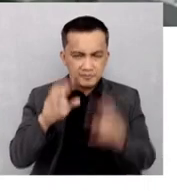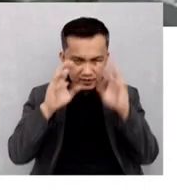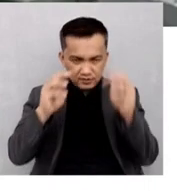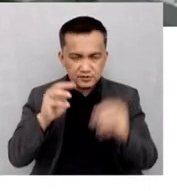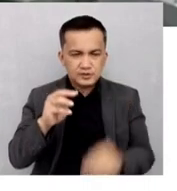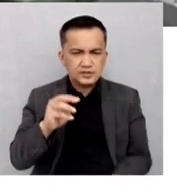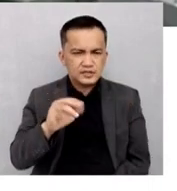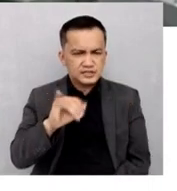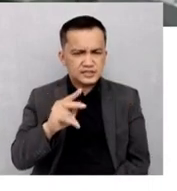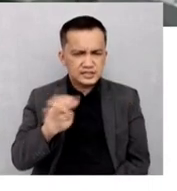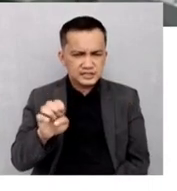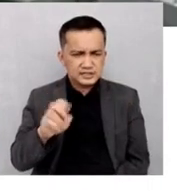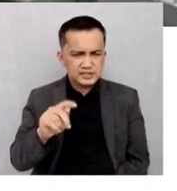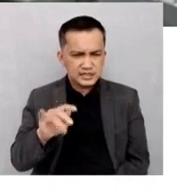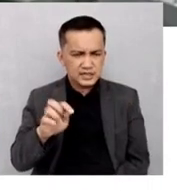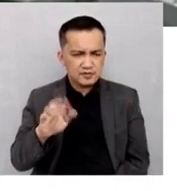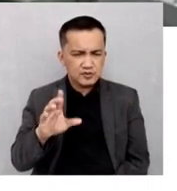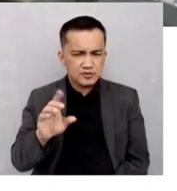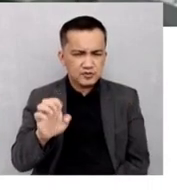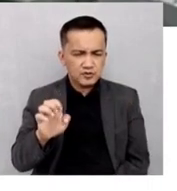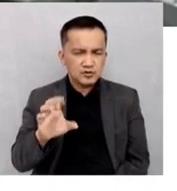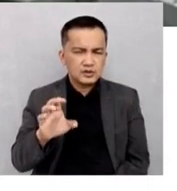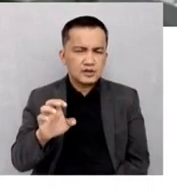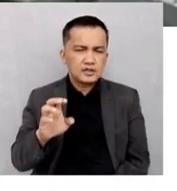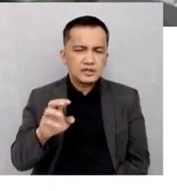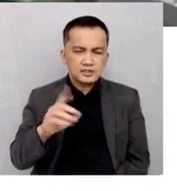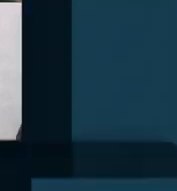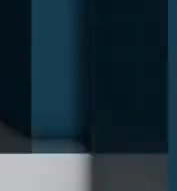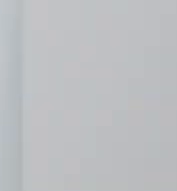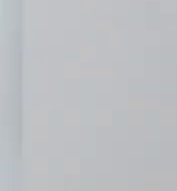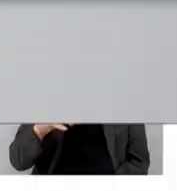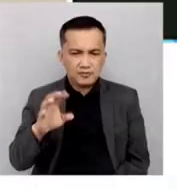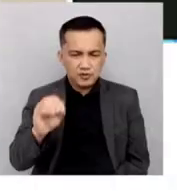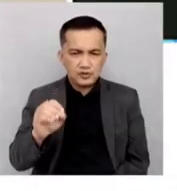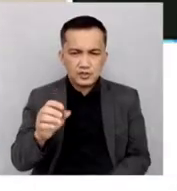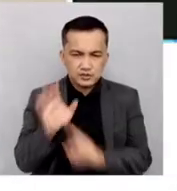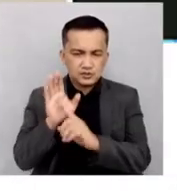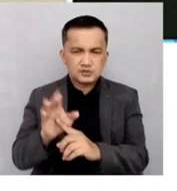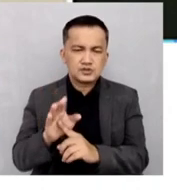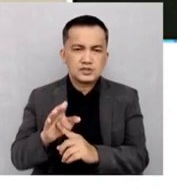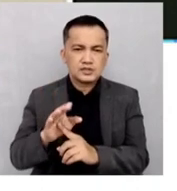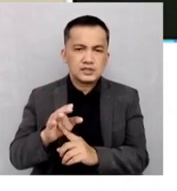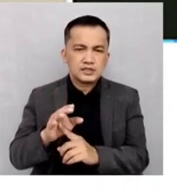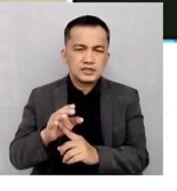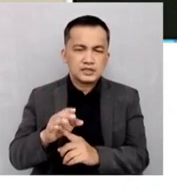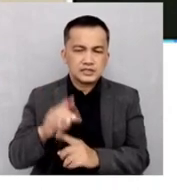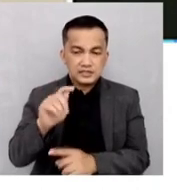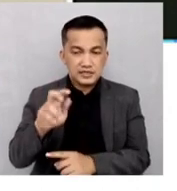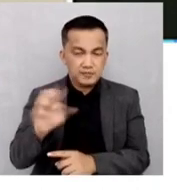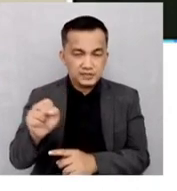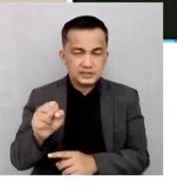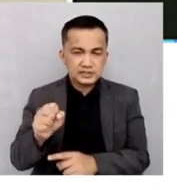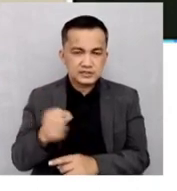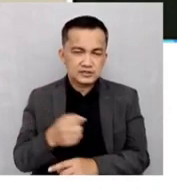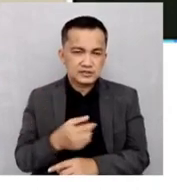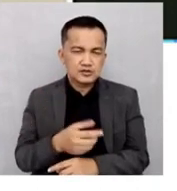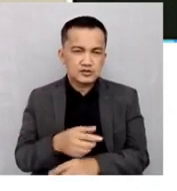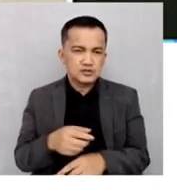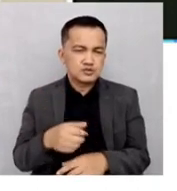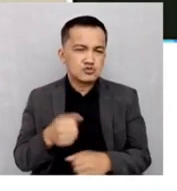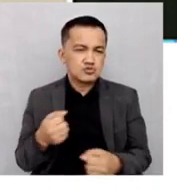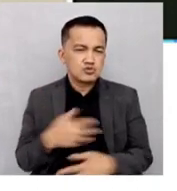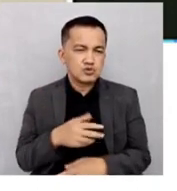clearly shows Teves is a coward. kami nga, gagastos po kami ng